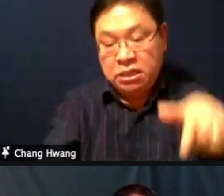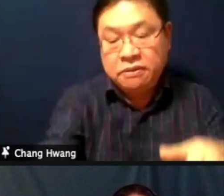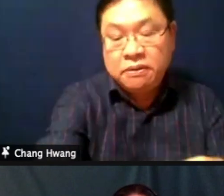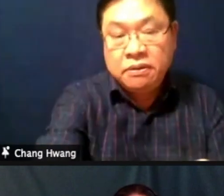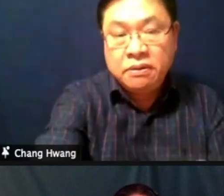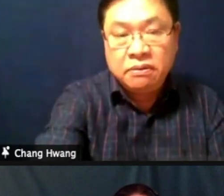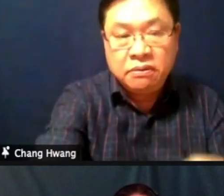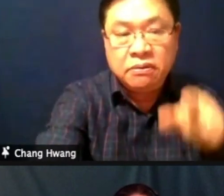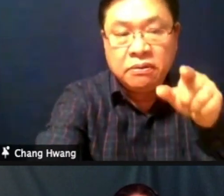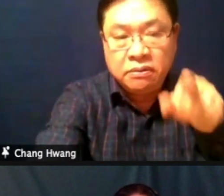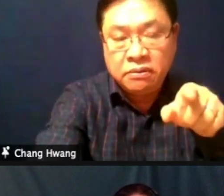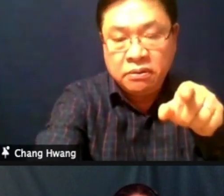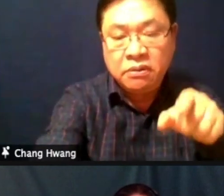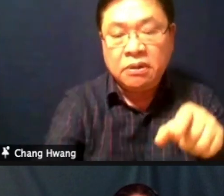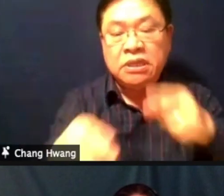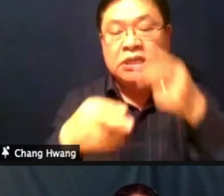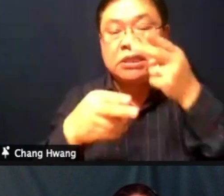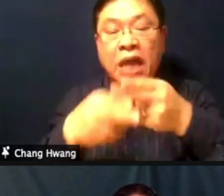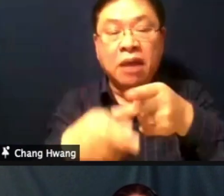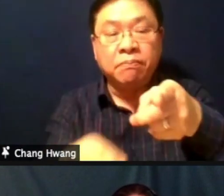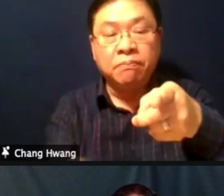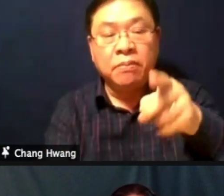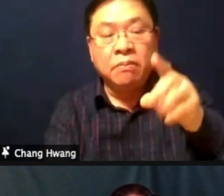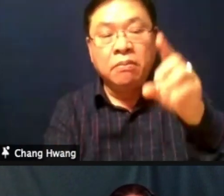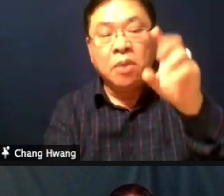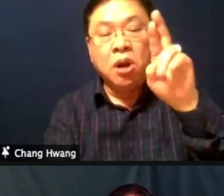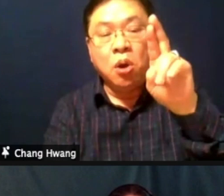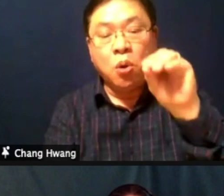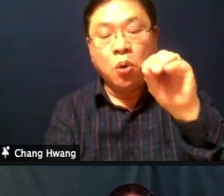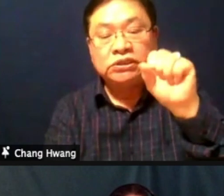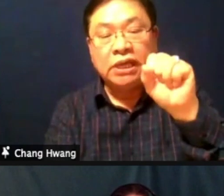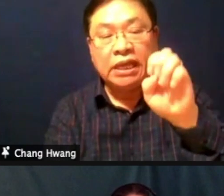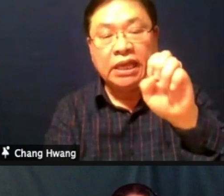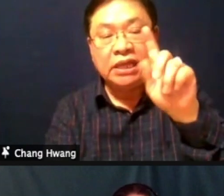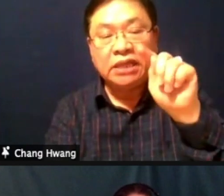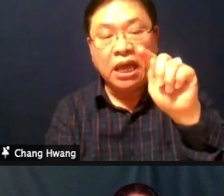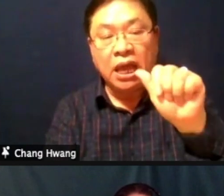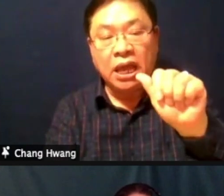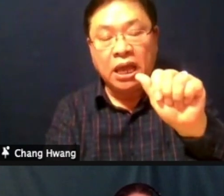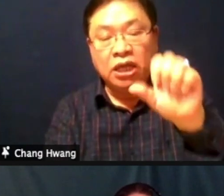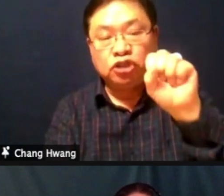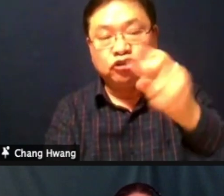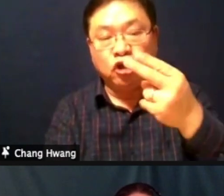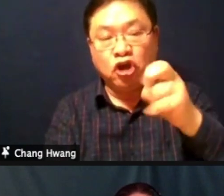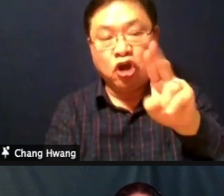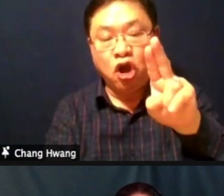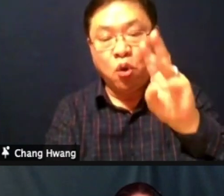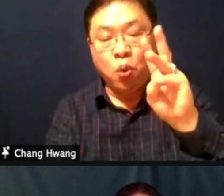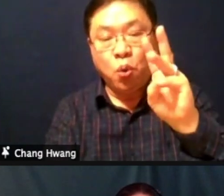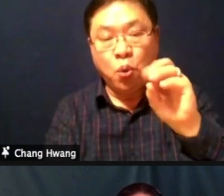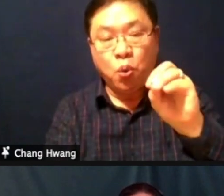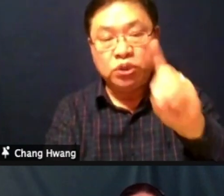back in 1890, right? They were founded in America, or based out of America. And one particular woman, Dr.